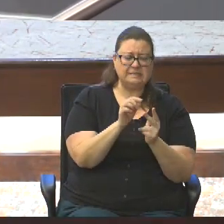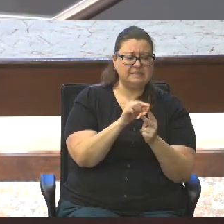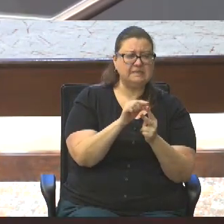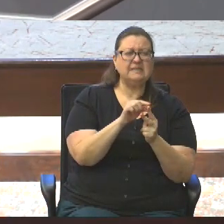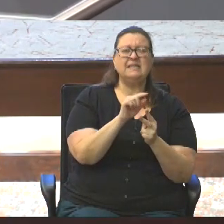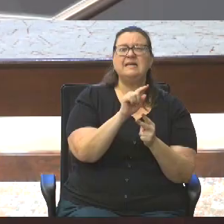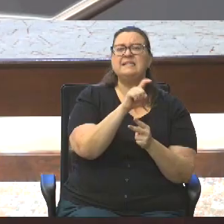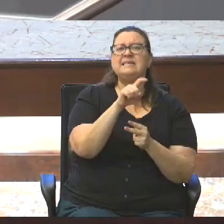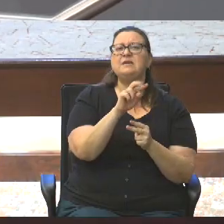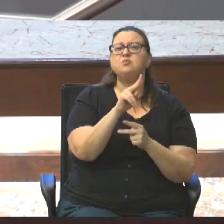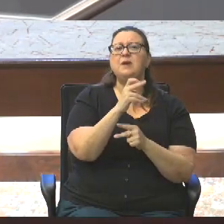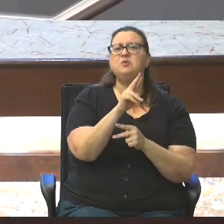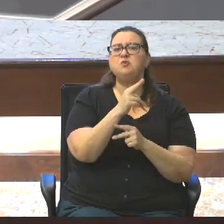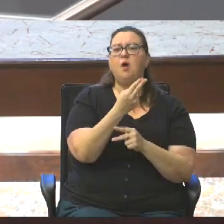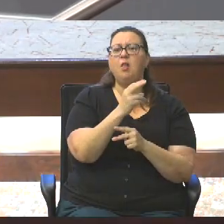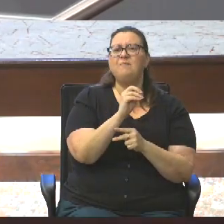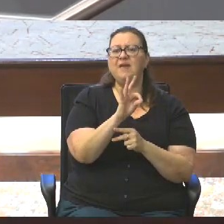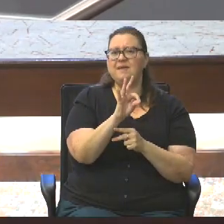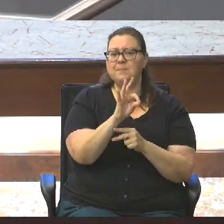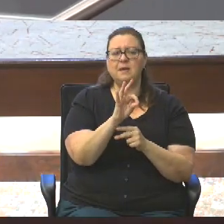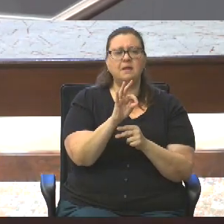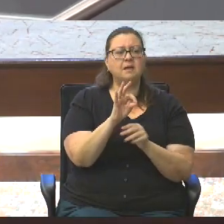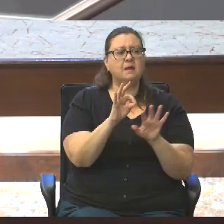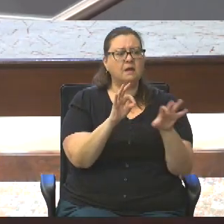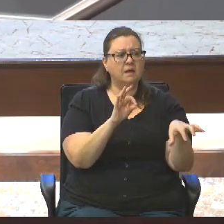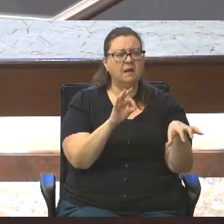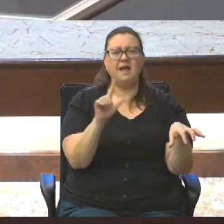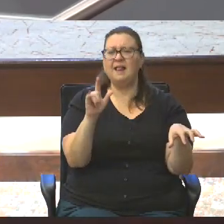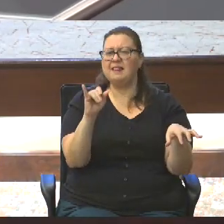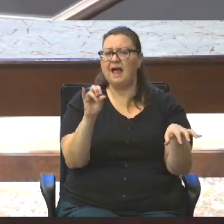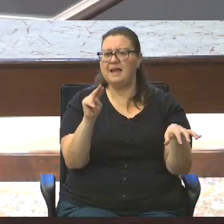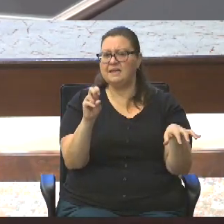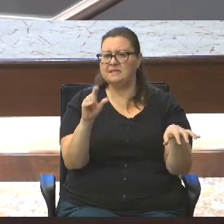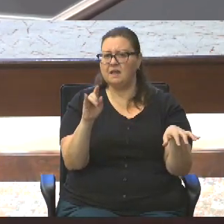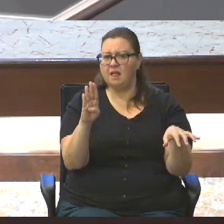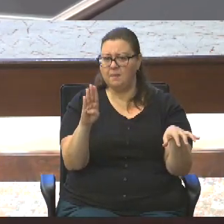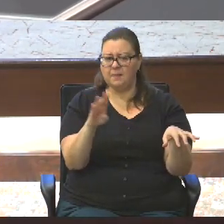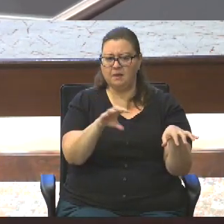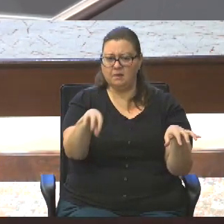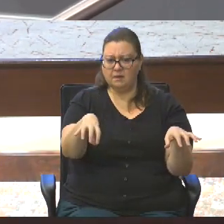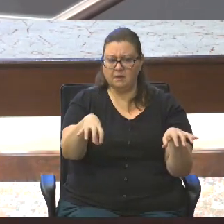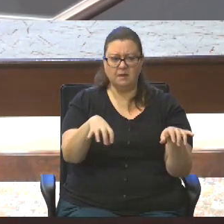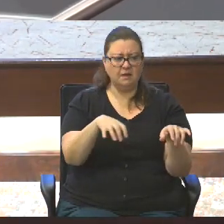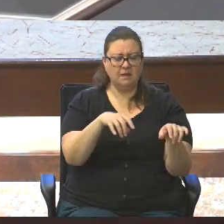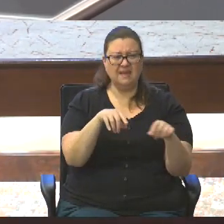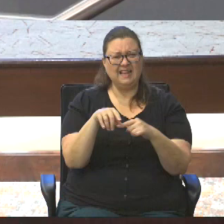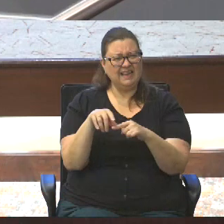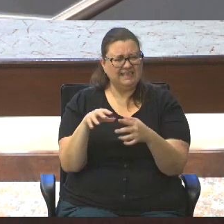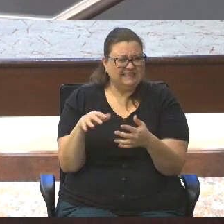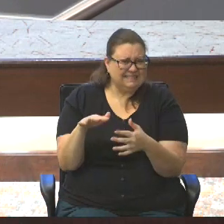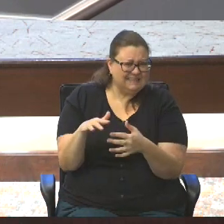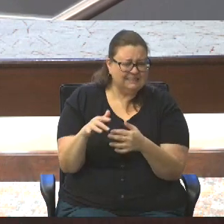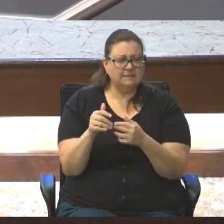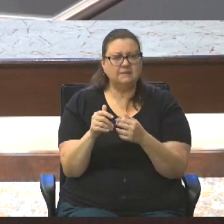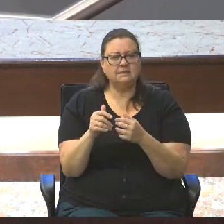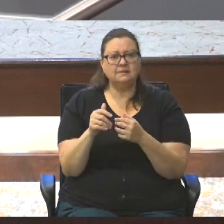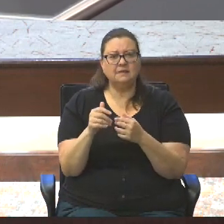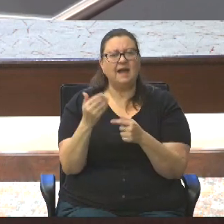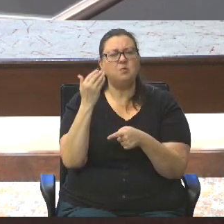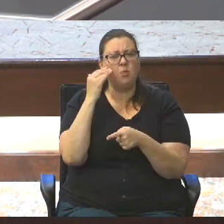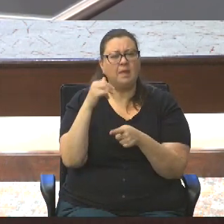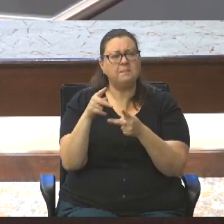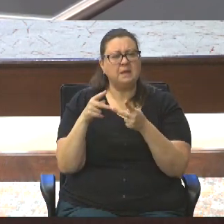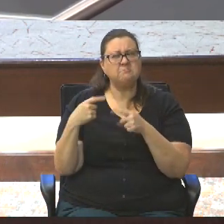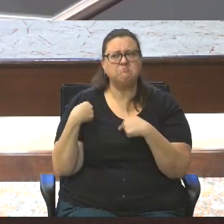possibly, the other being the Lions Club Den. The Lions Club I'm familiar with for several